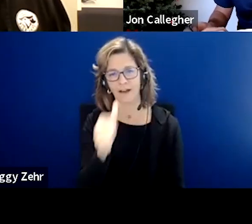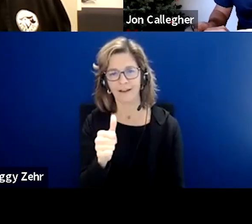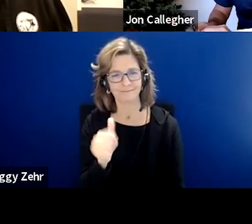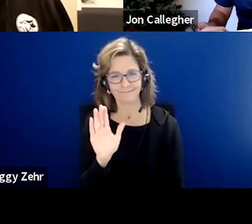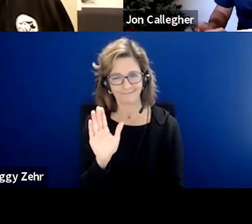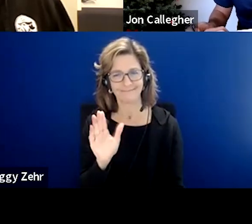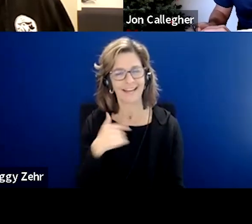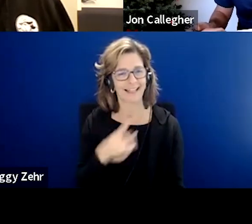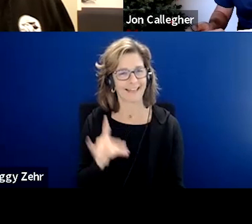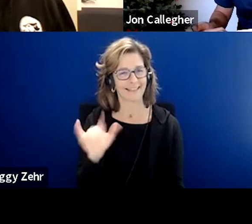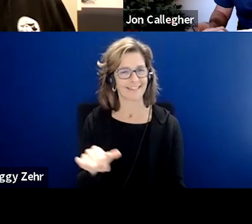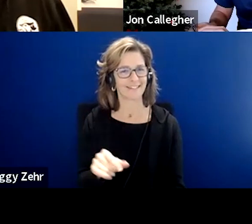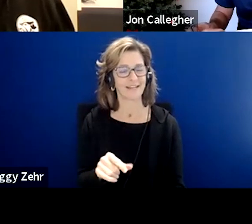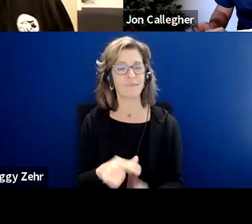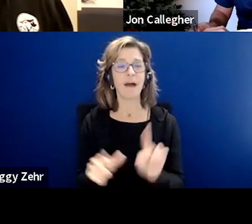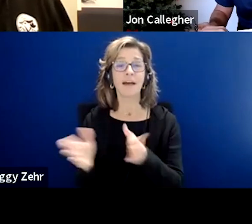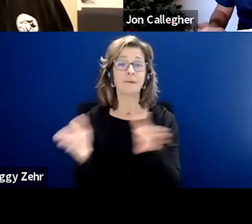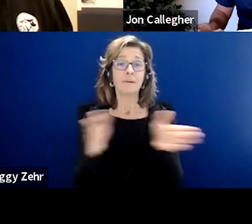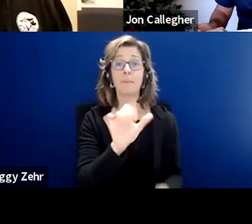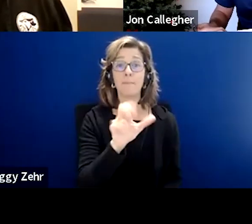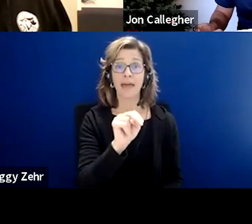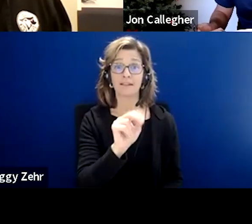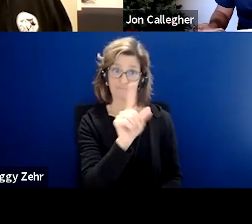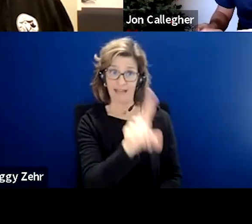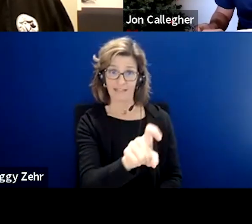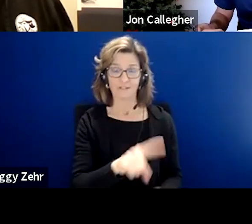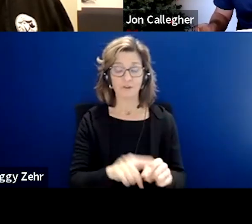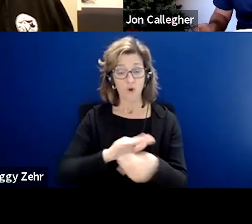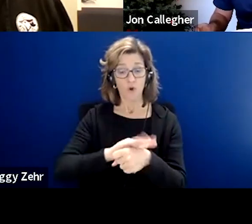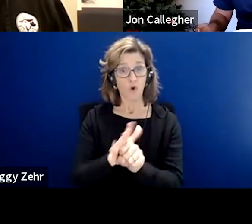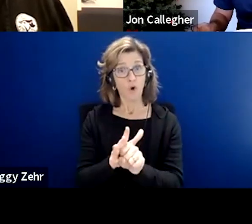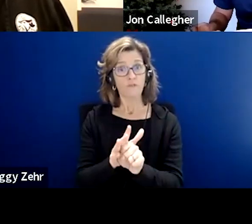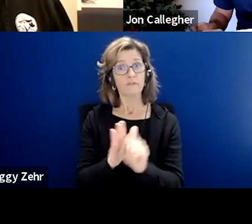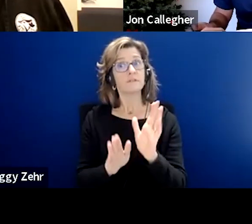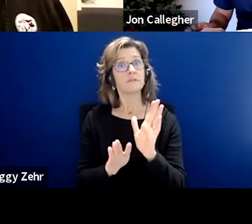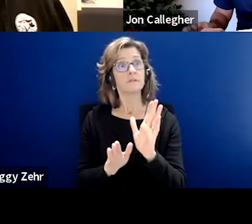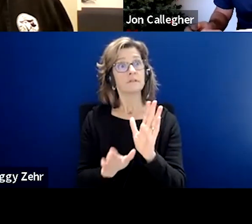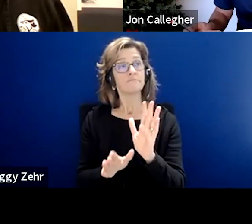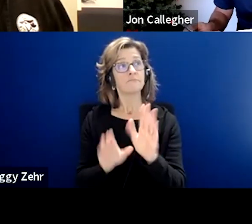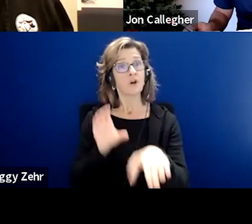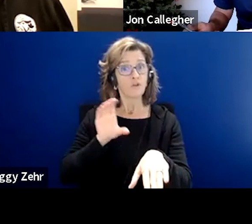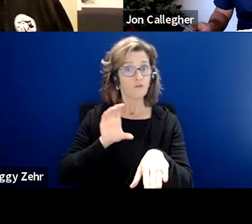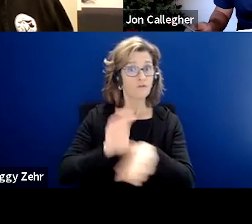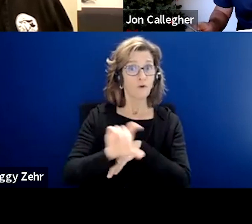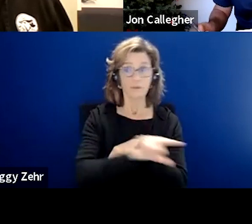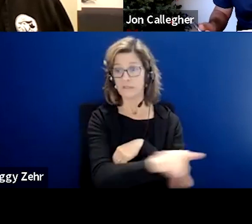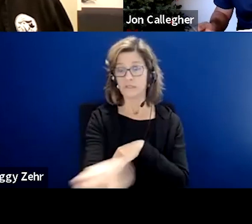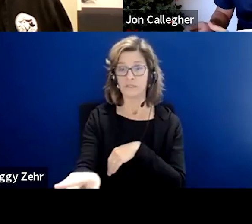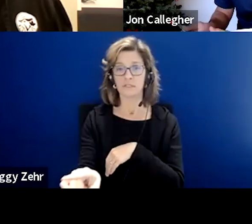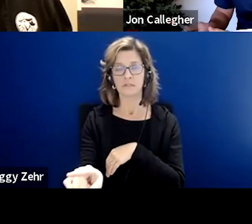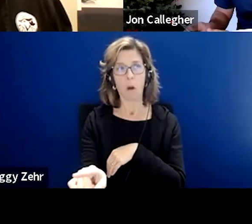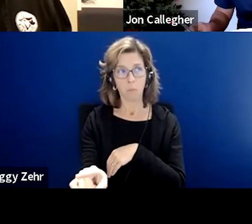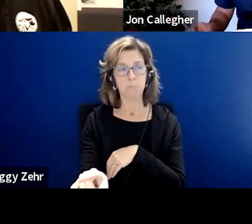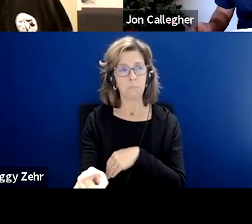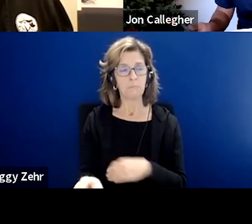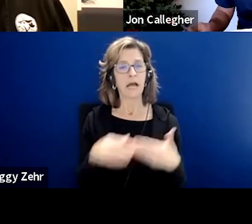Ben, COVID-19 has allowed for more flexibility. It's that's a good thing. But